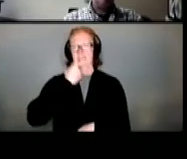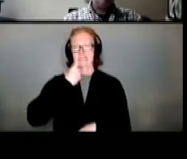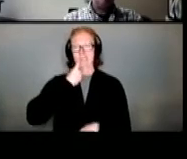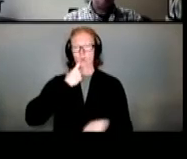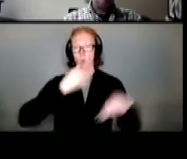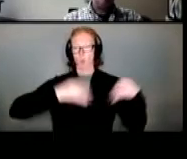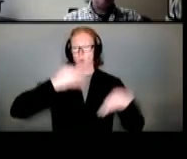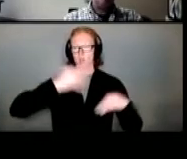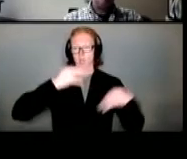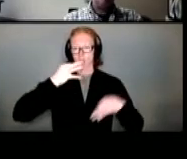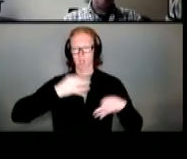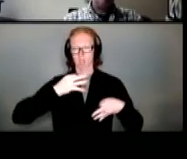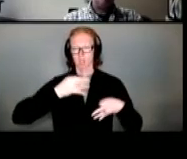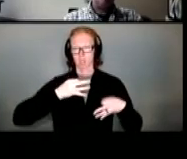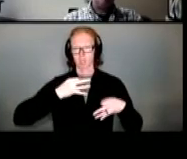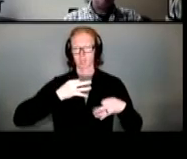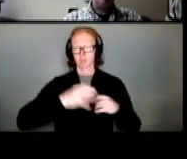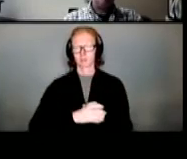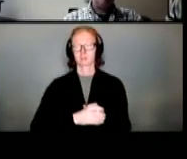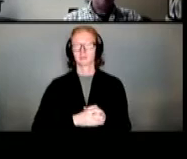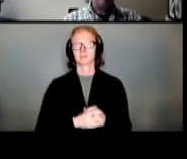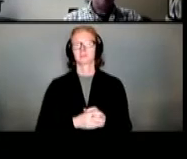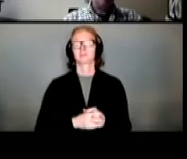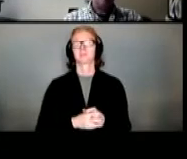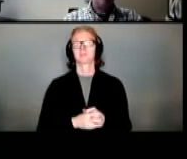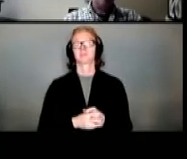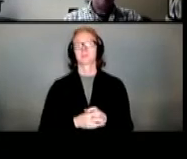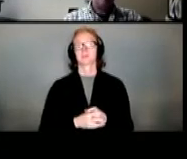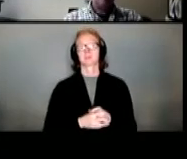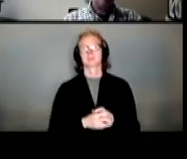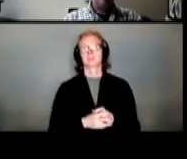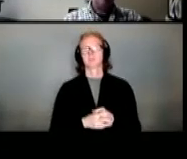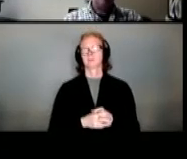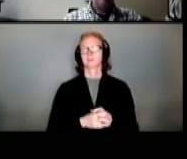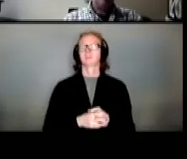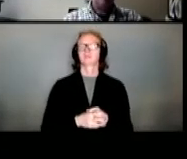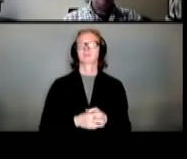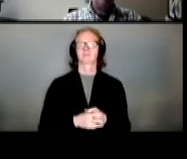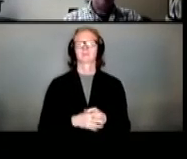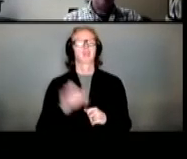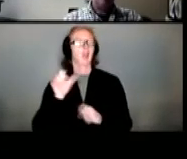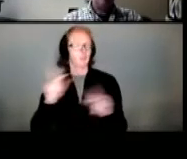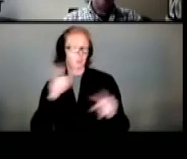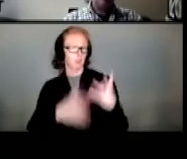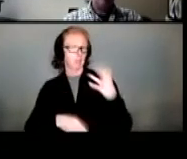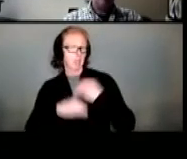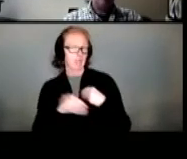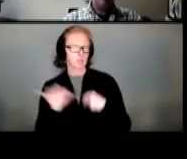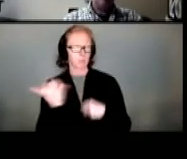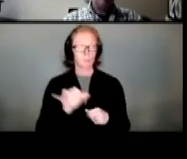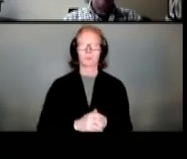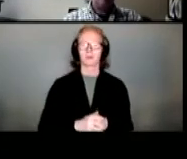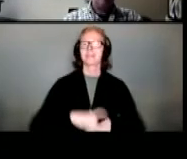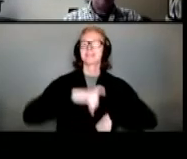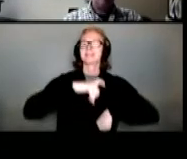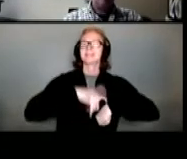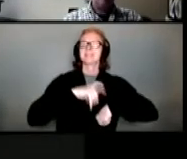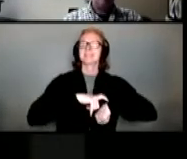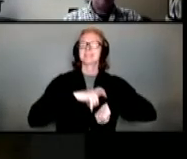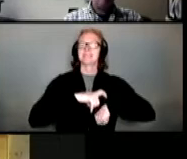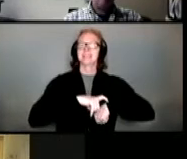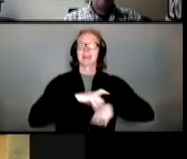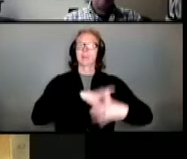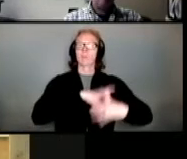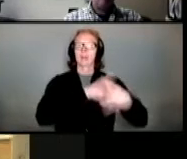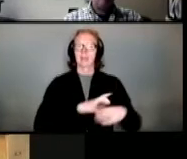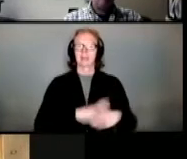can weigh in on this, is that it is somewhat time sensitive in terms of, like, they have the court date and then